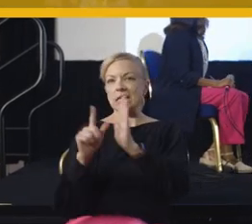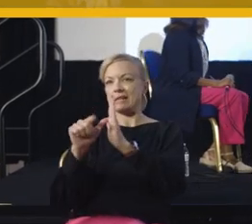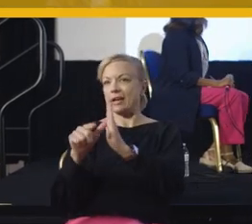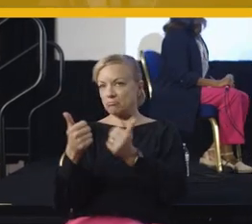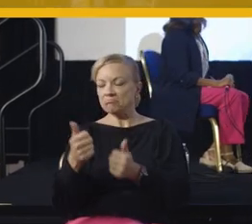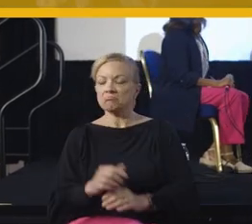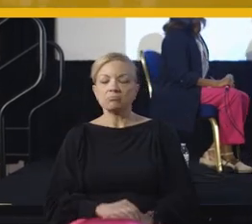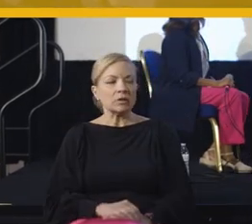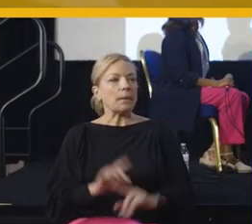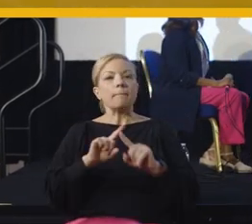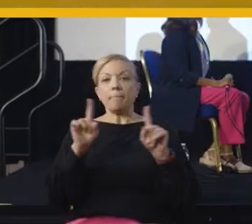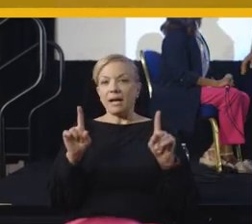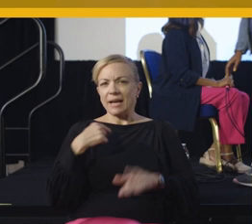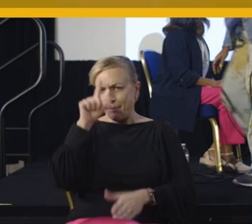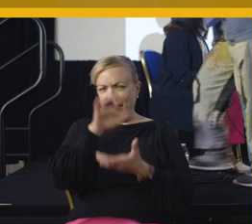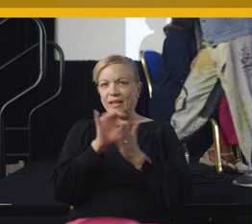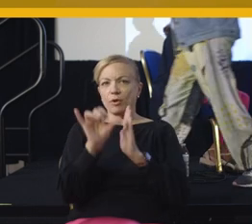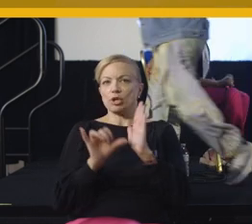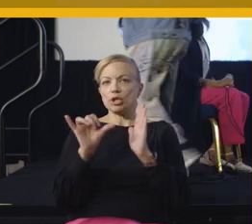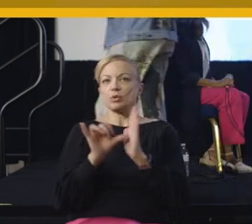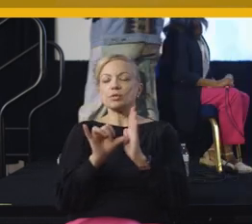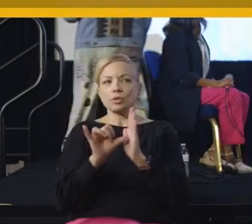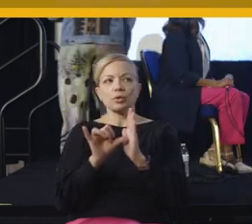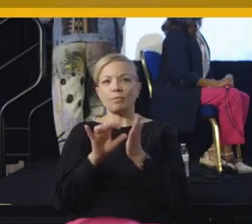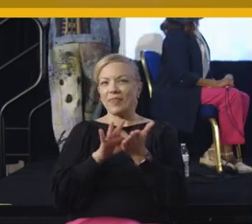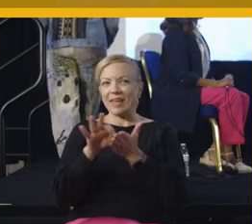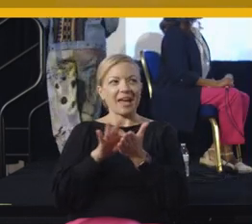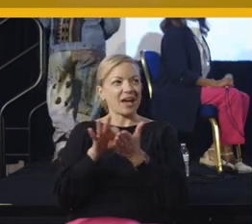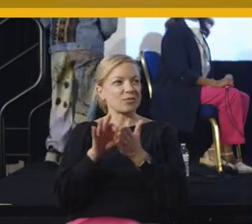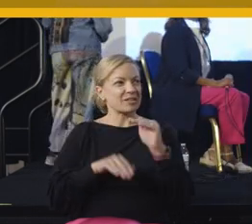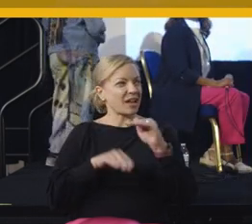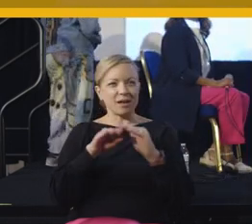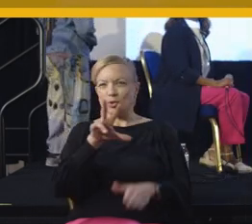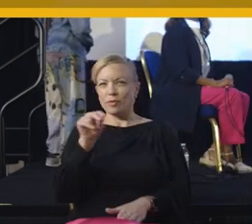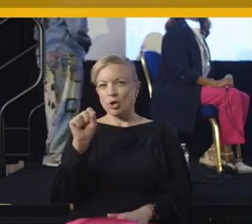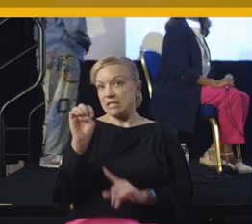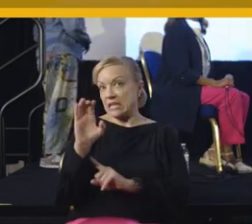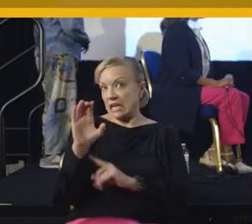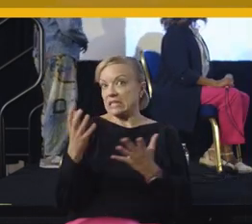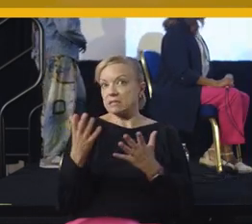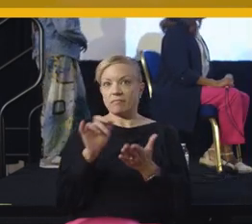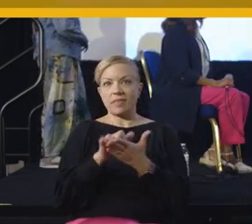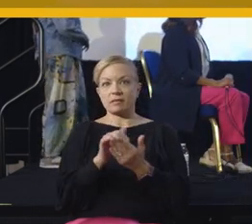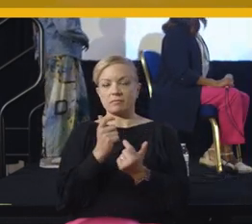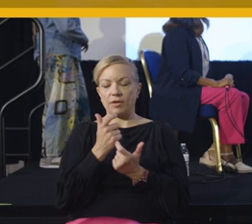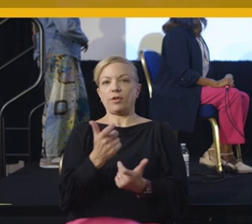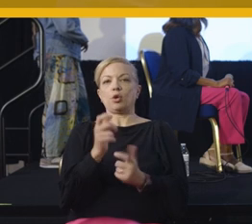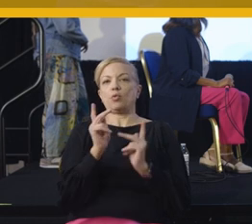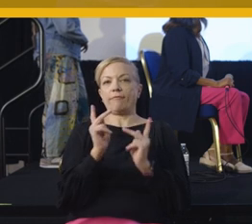there. I believe on YouTube, so YouTube counts a view after 30 seconds for what it's worth, so that's what is considered a